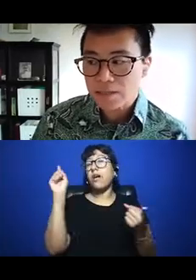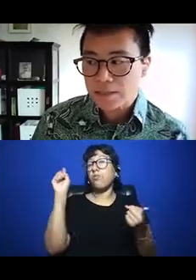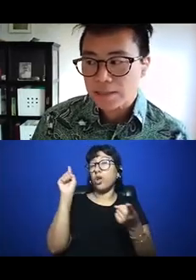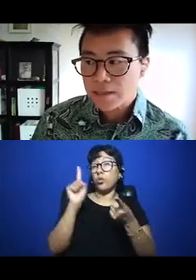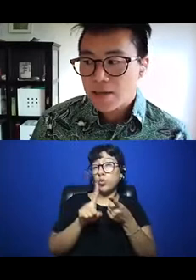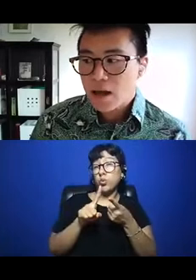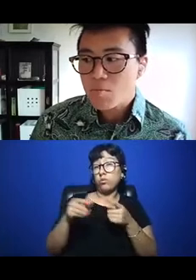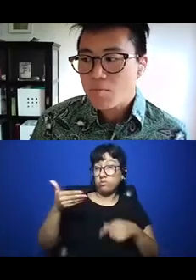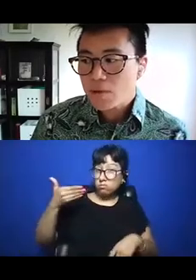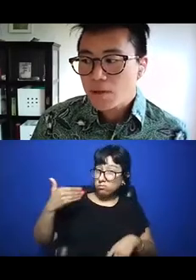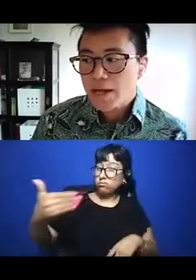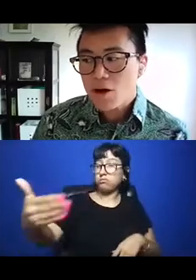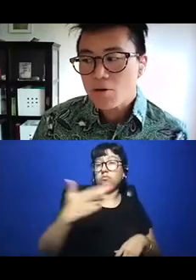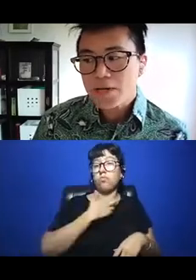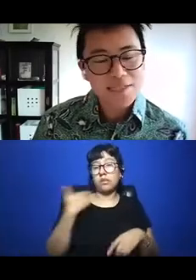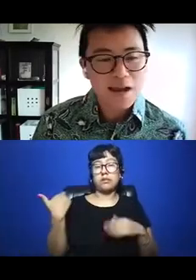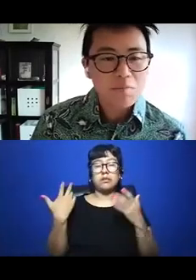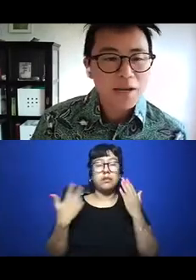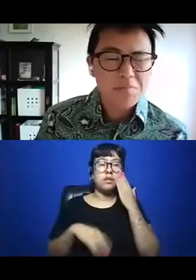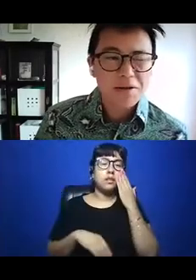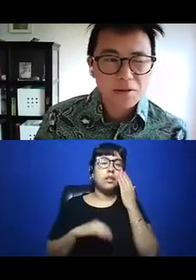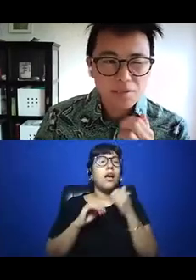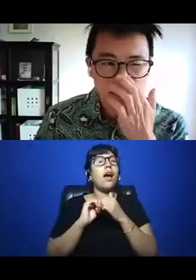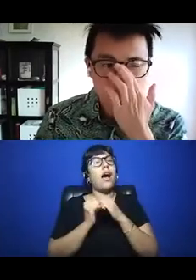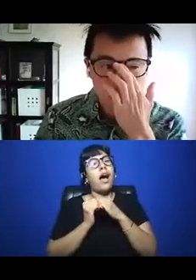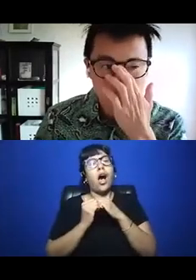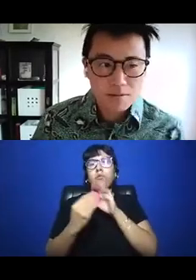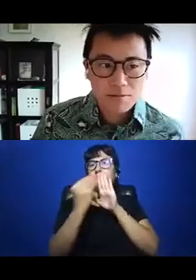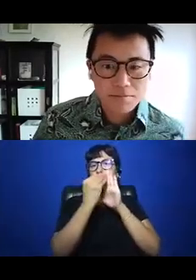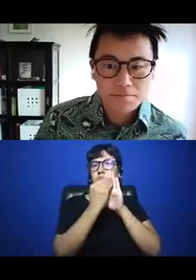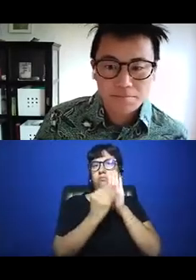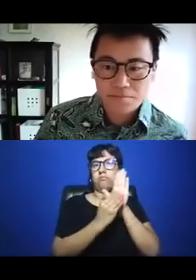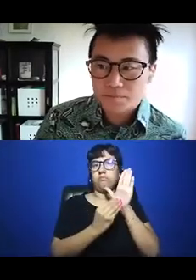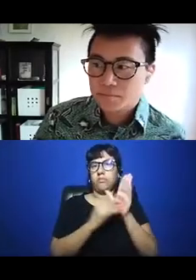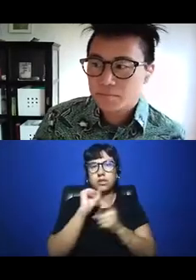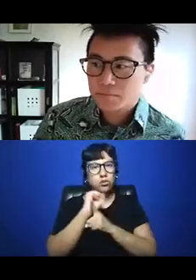ongoing? And how are we going to document and monitor this situation?